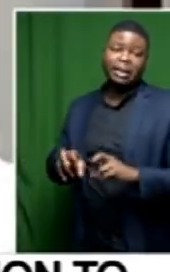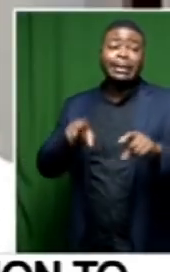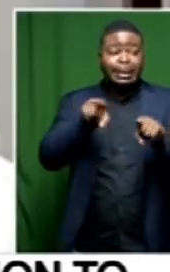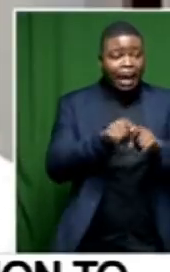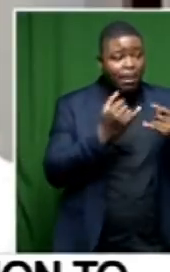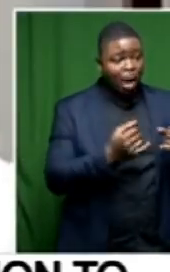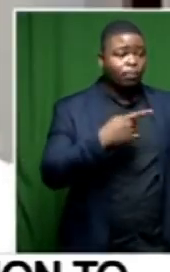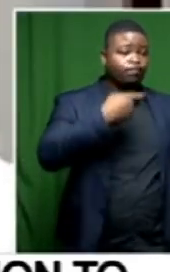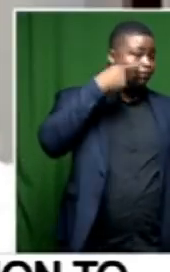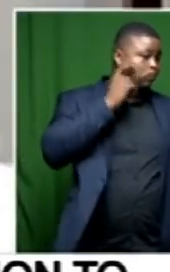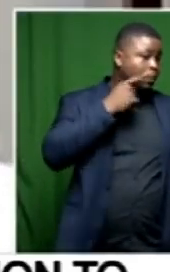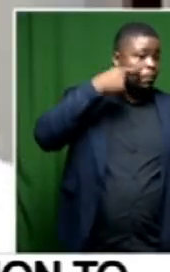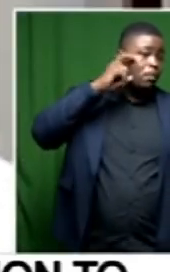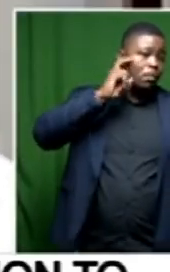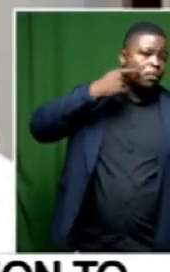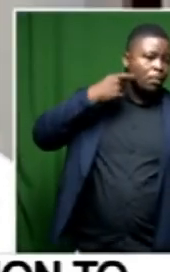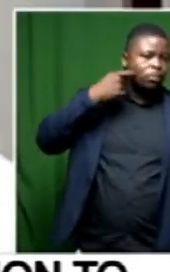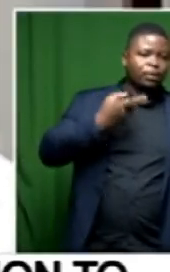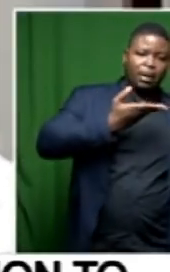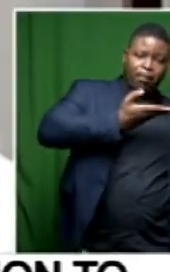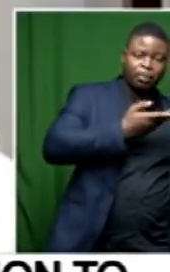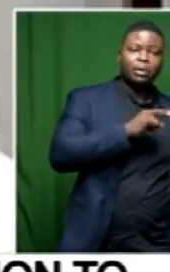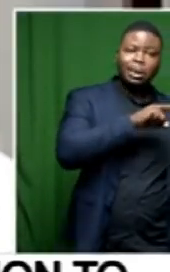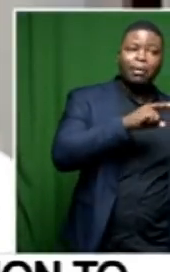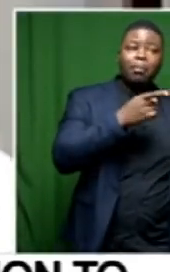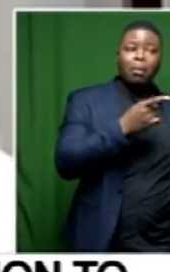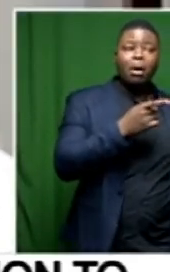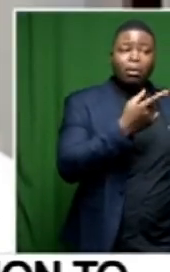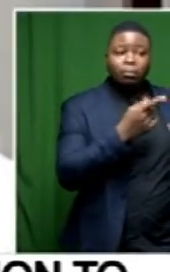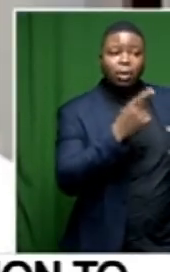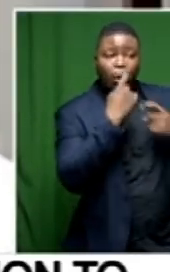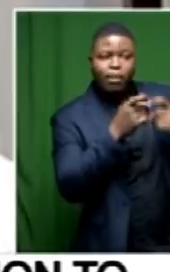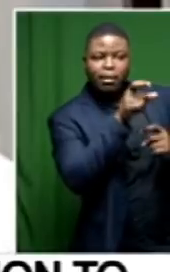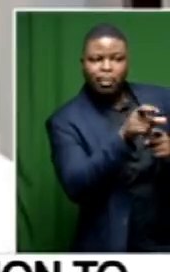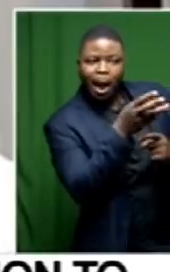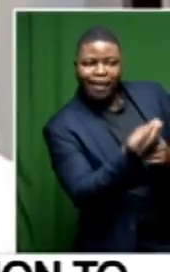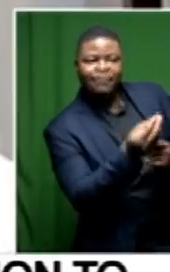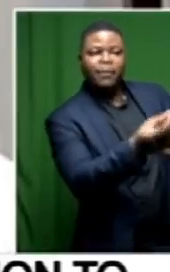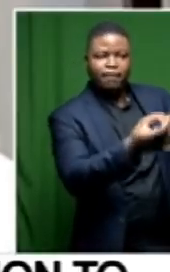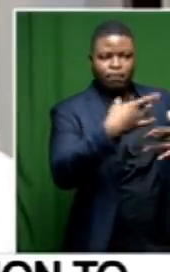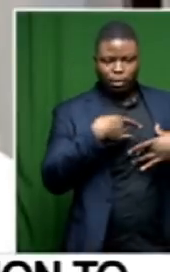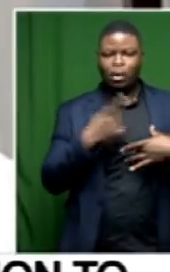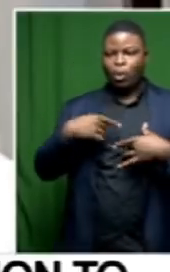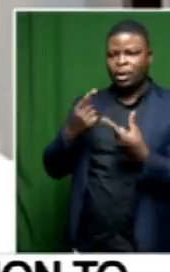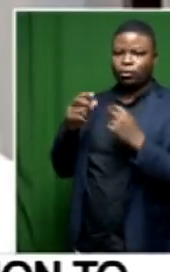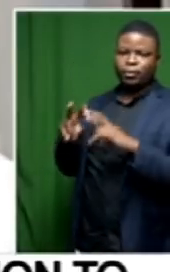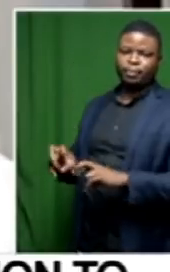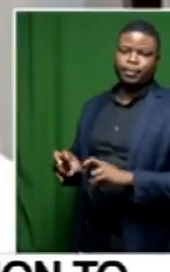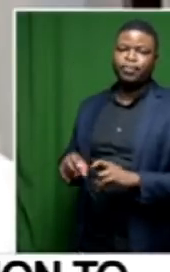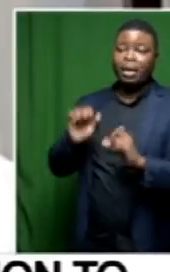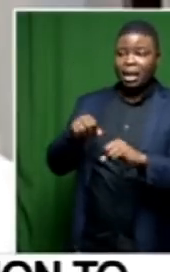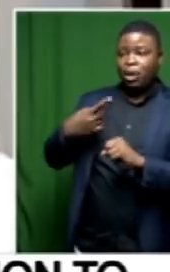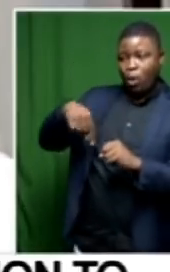where we did, and in many other instances when we did. And we are directed in terms of the code to follow a